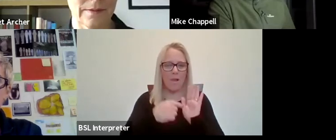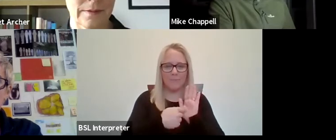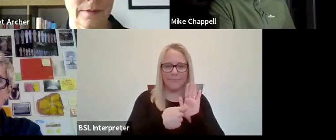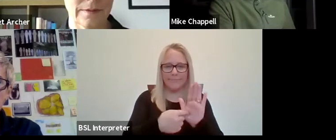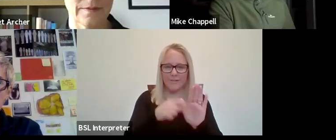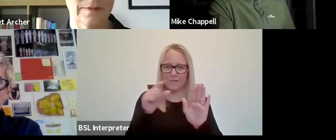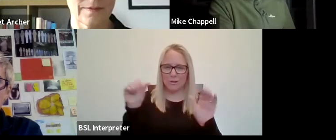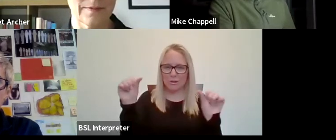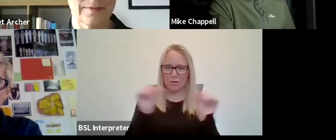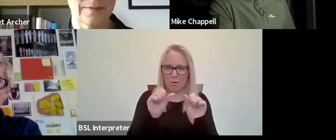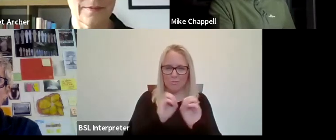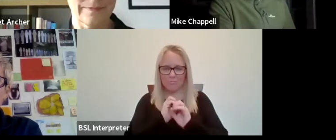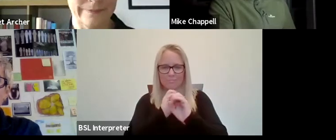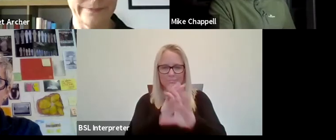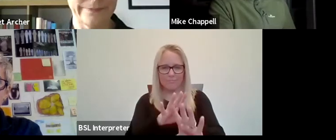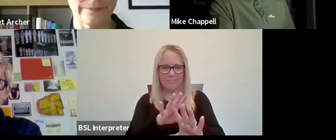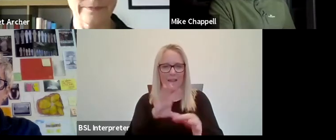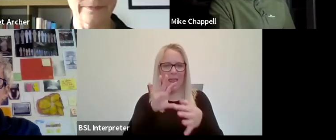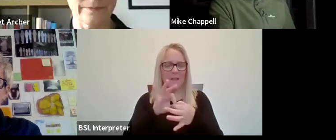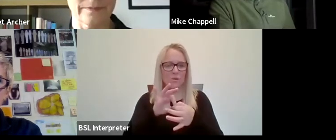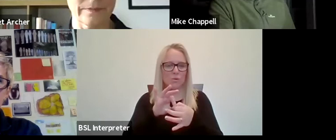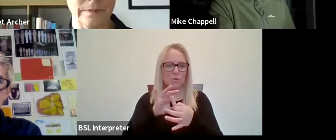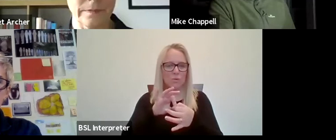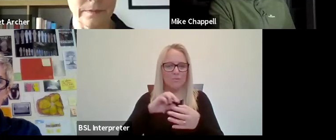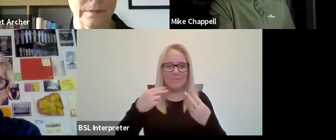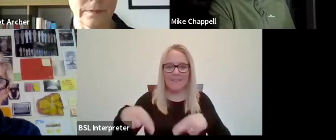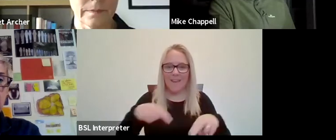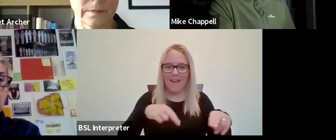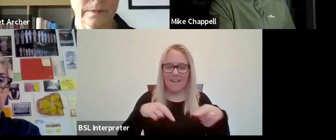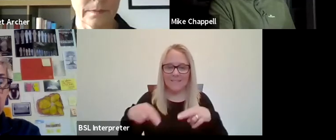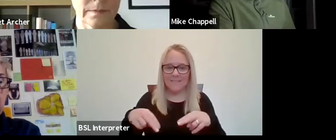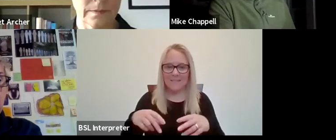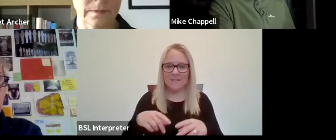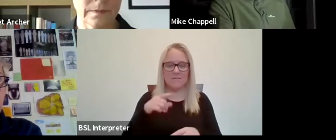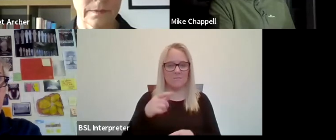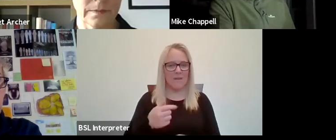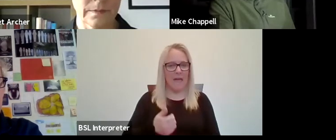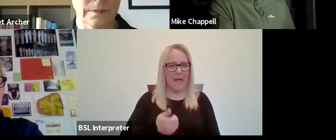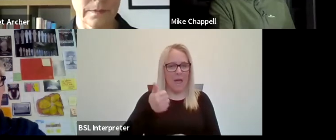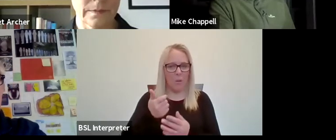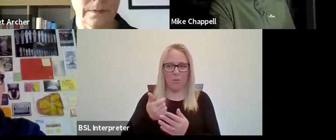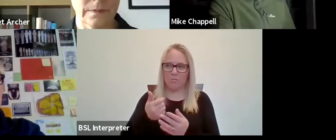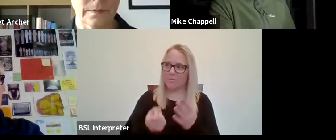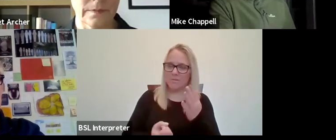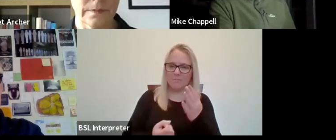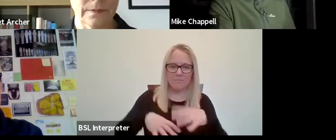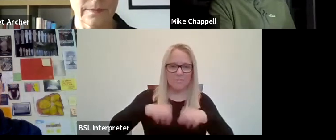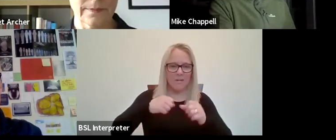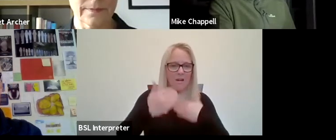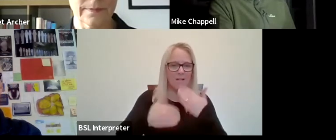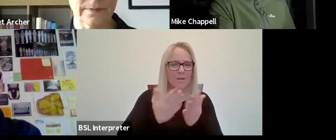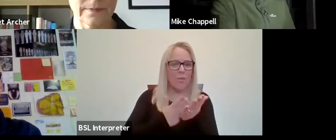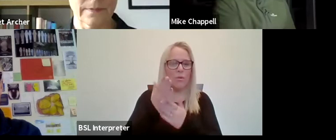is called Immobile Choreography, and how it was initiated was a commission through Grampian Health Arts Trust